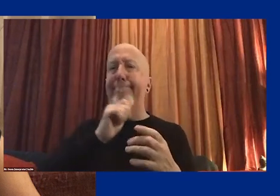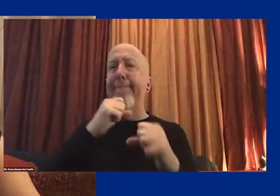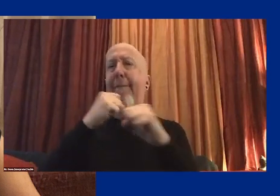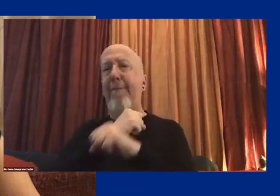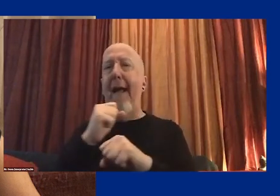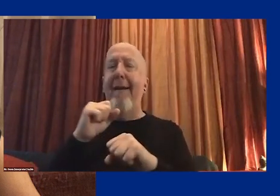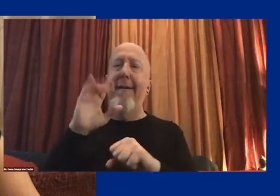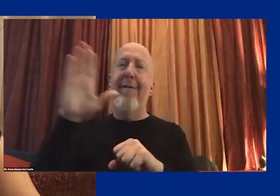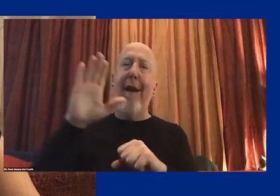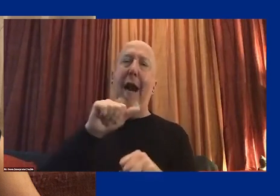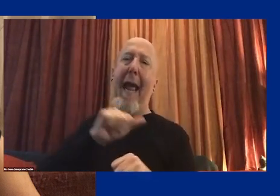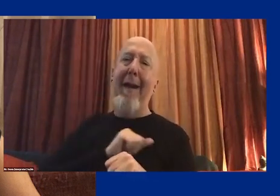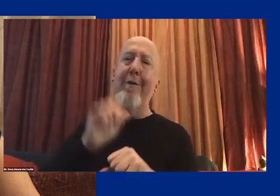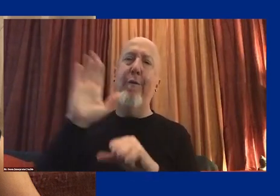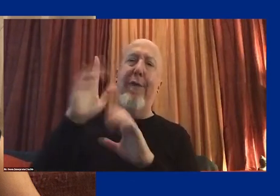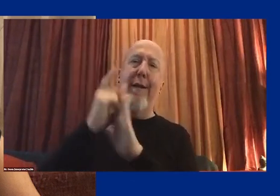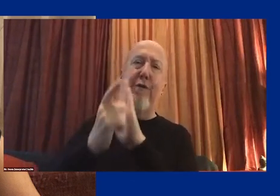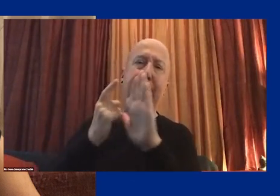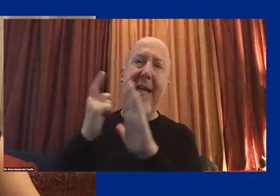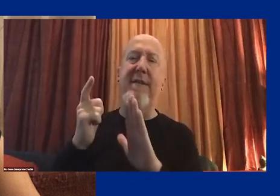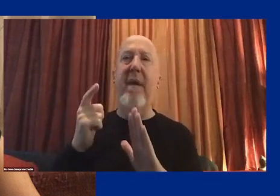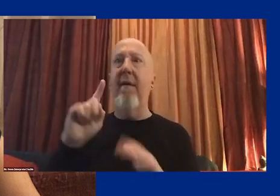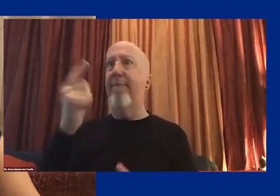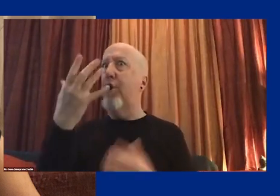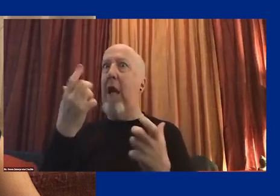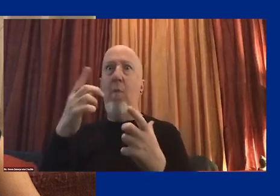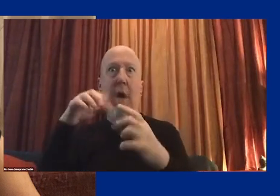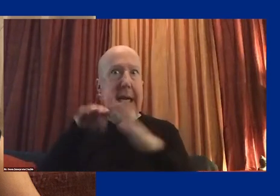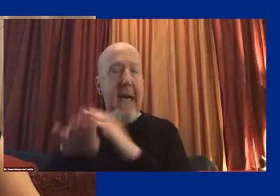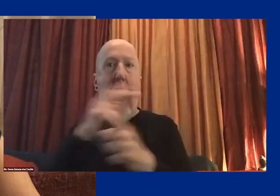hospital first. So there's a lot of factors to consider. We definitely